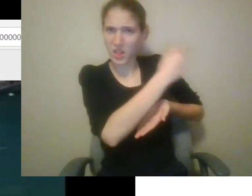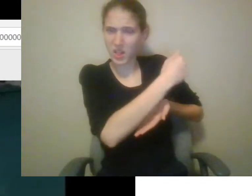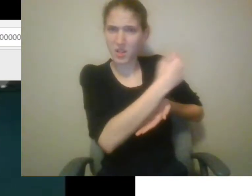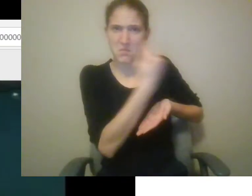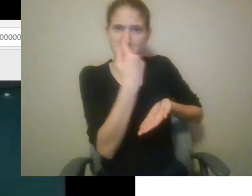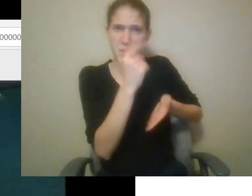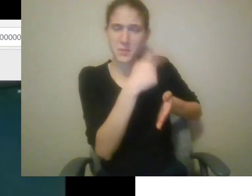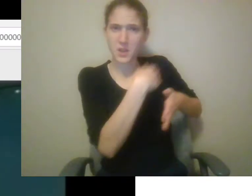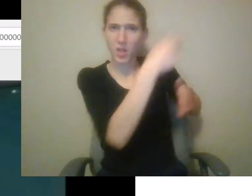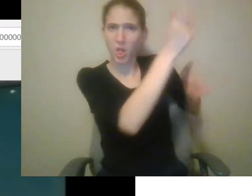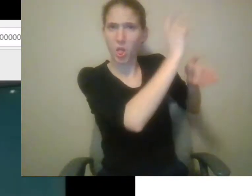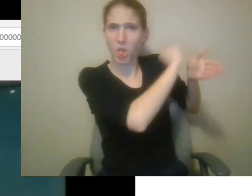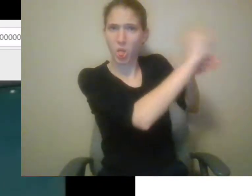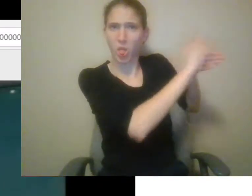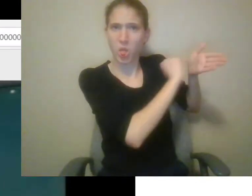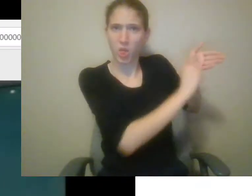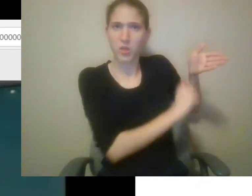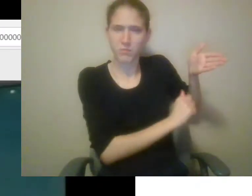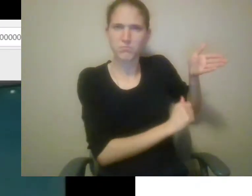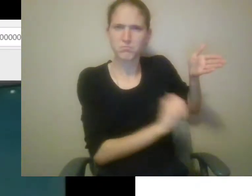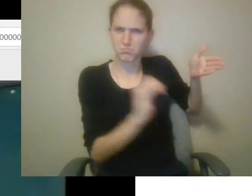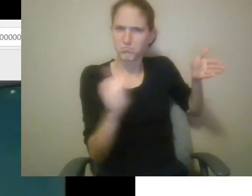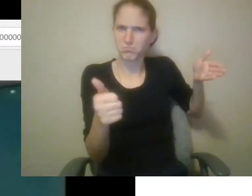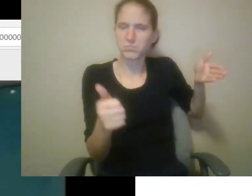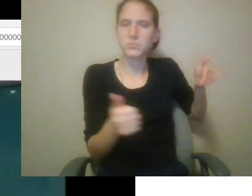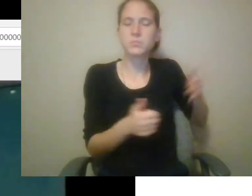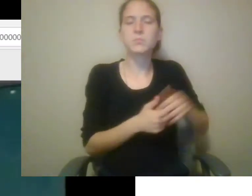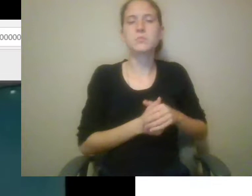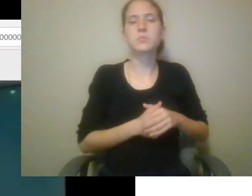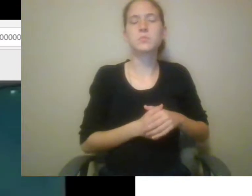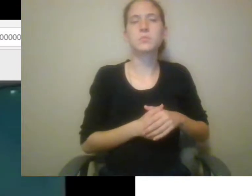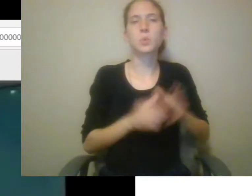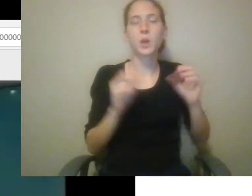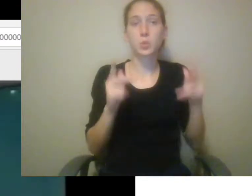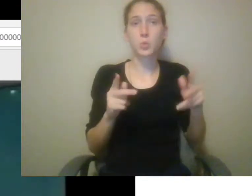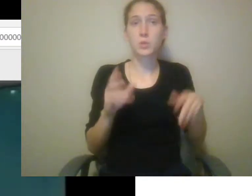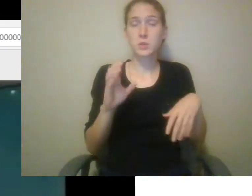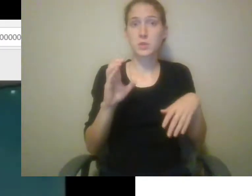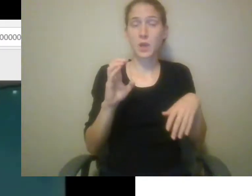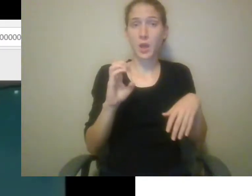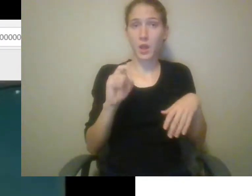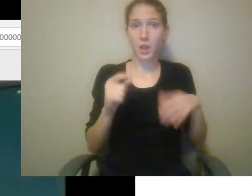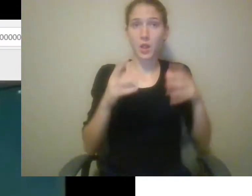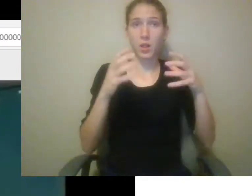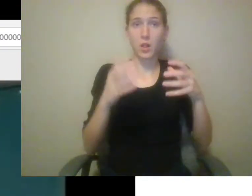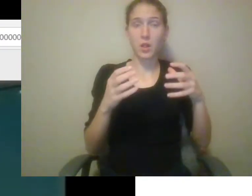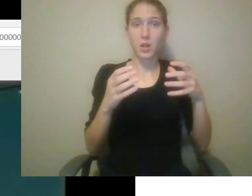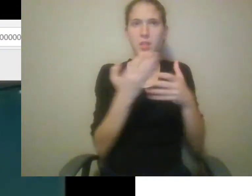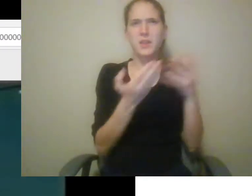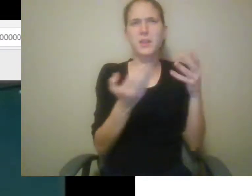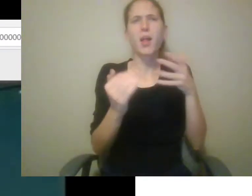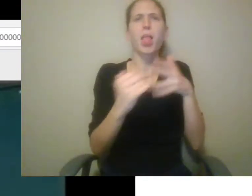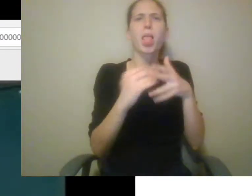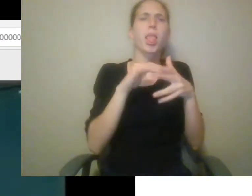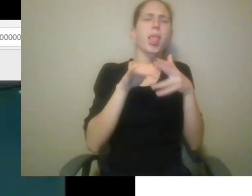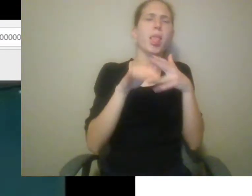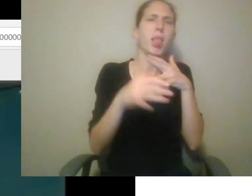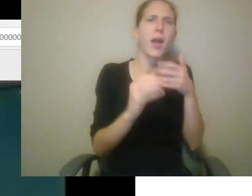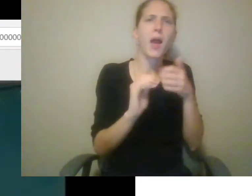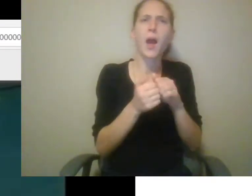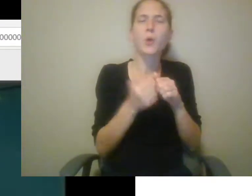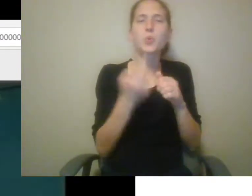Okay. So, we're going to talk about two processes that are going to allow materials to get in and out of the cell.